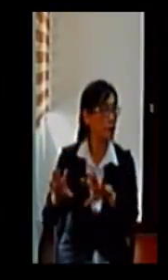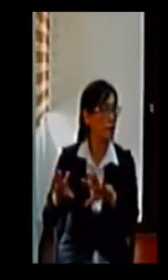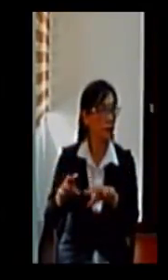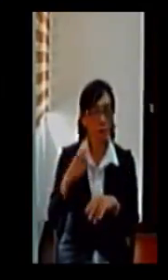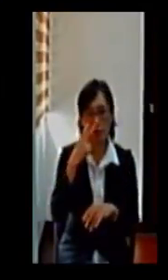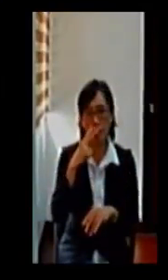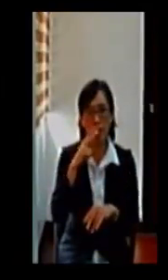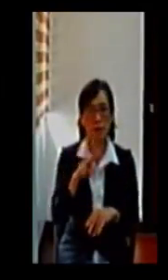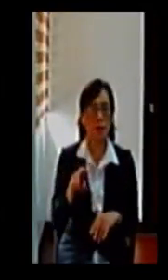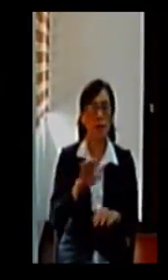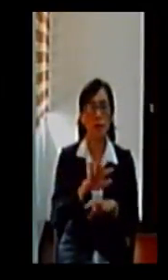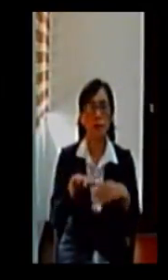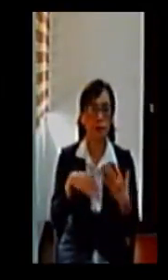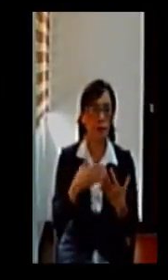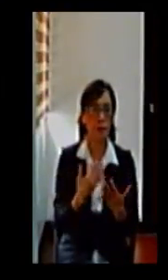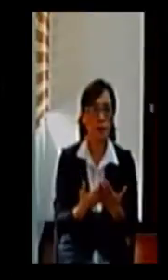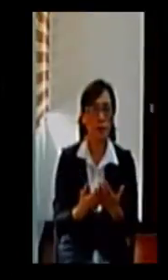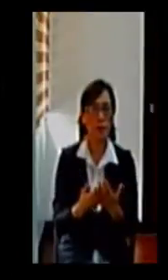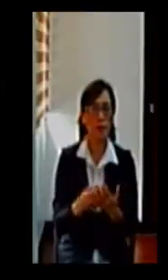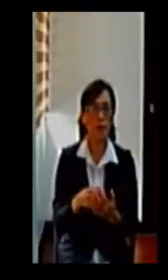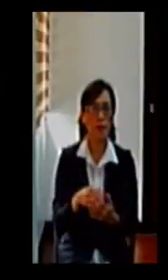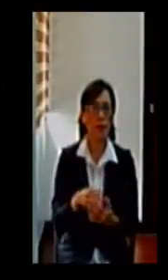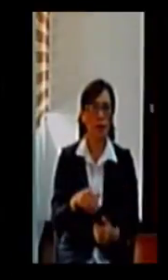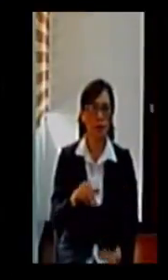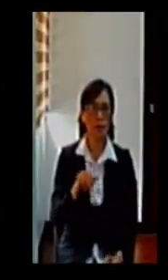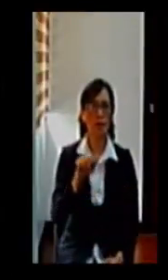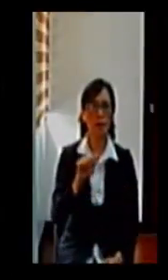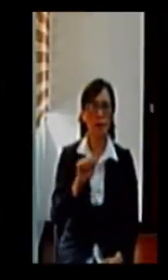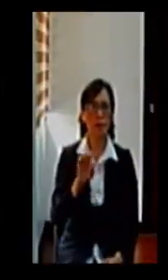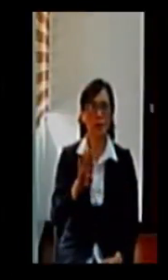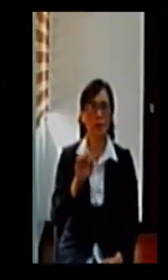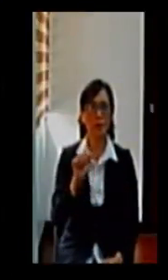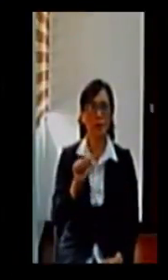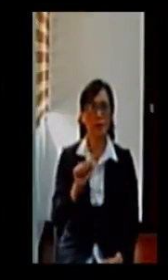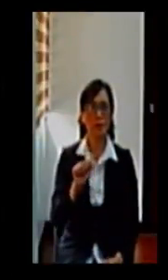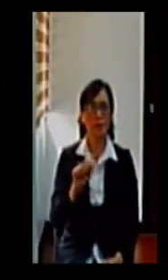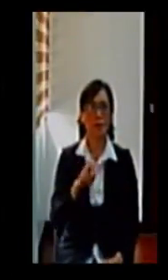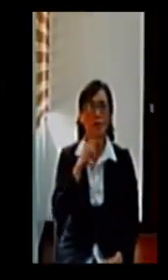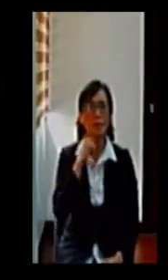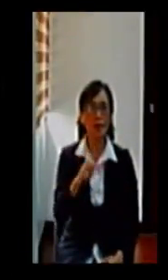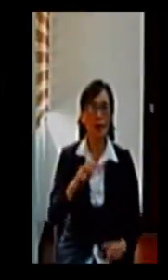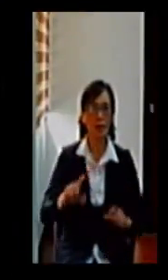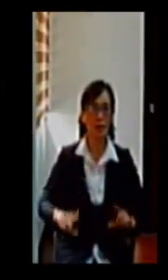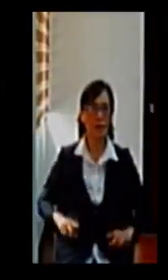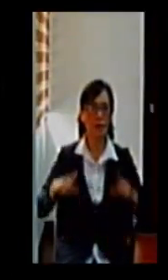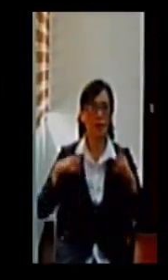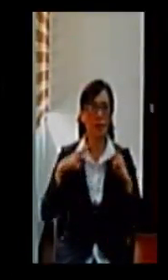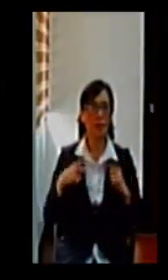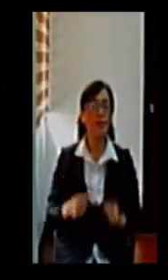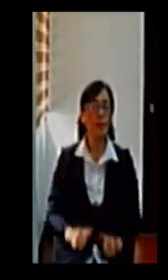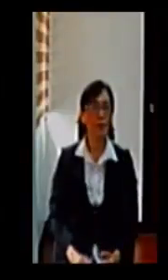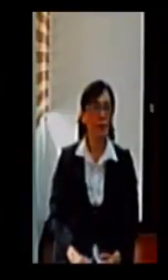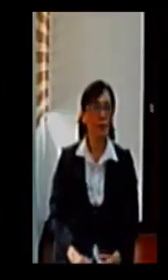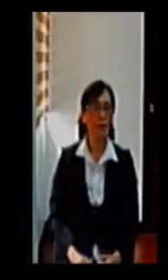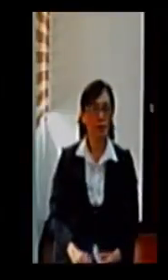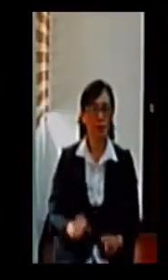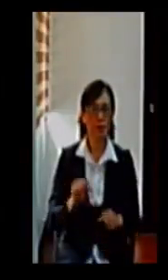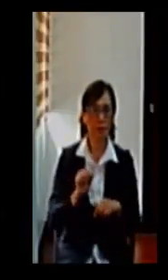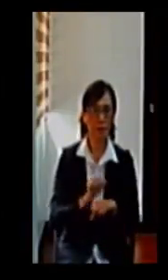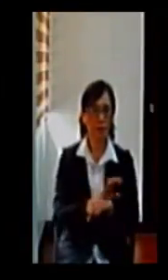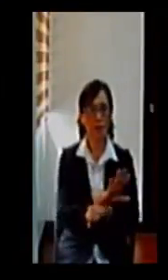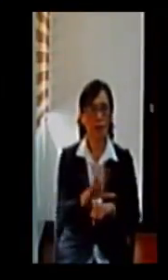are all the biotic, the abiotic elements, meaning the non-living elements, meaning they're exposed to the elements,